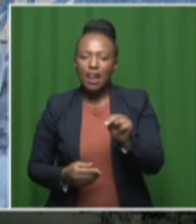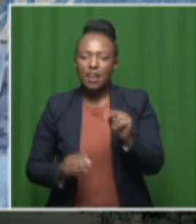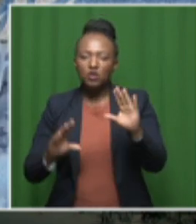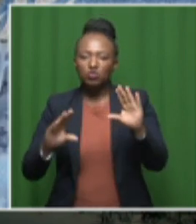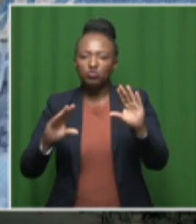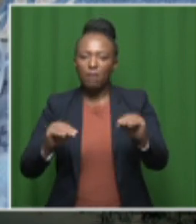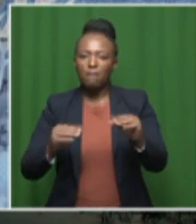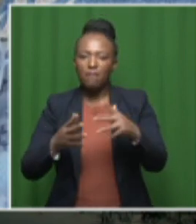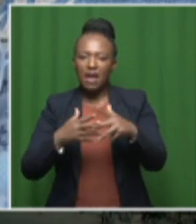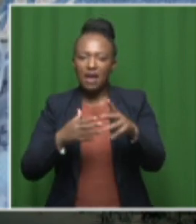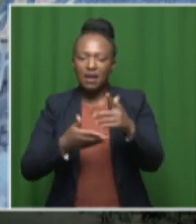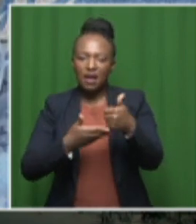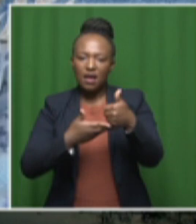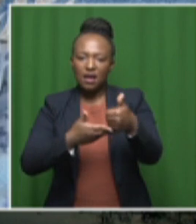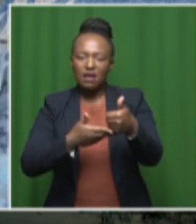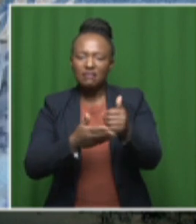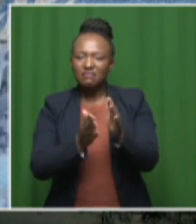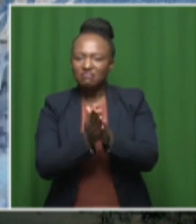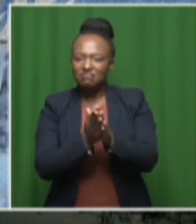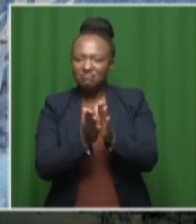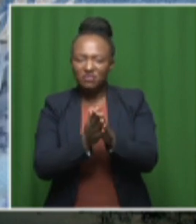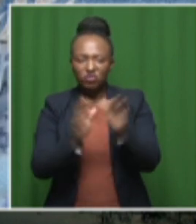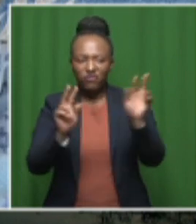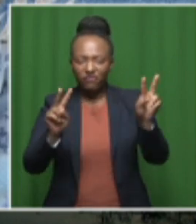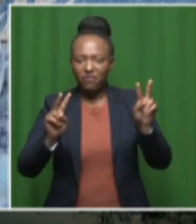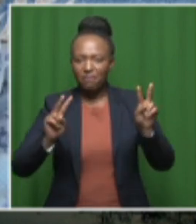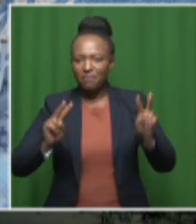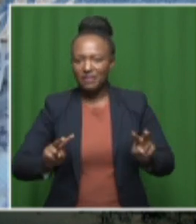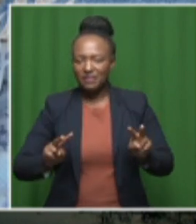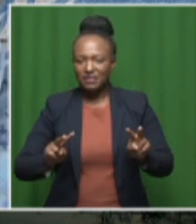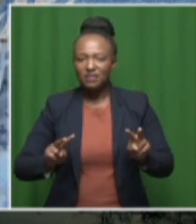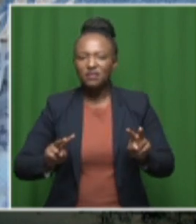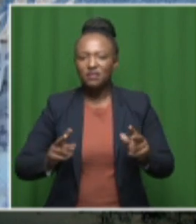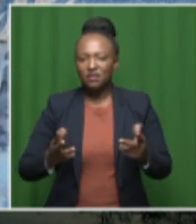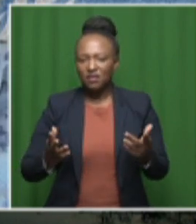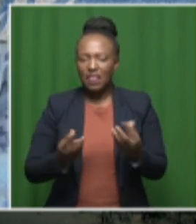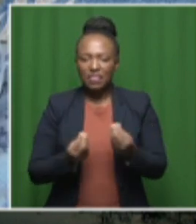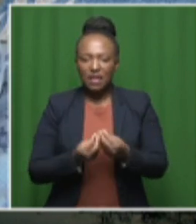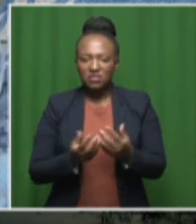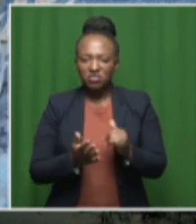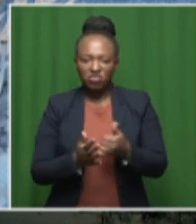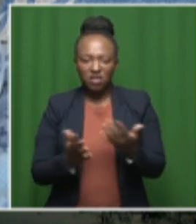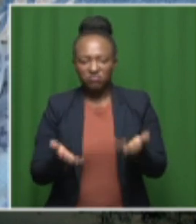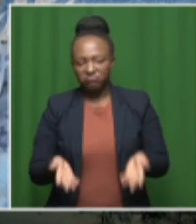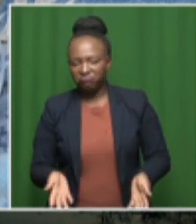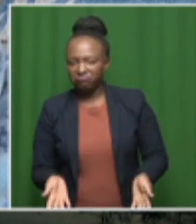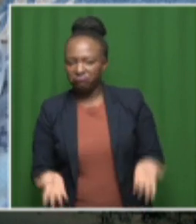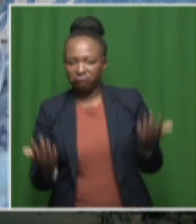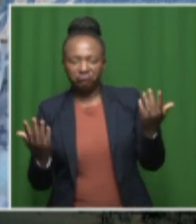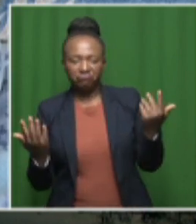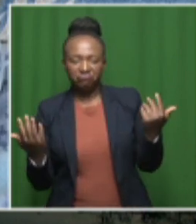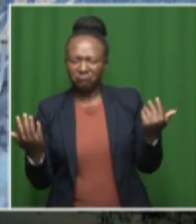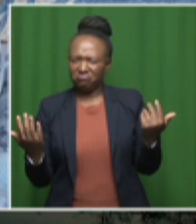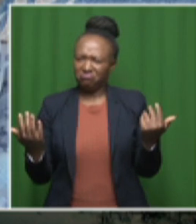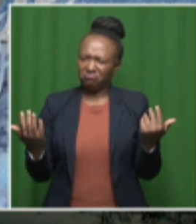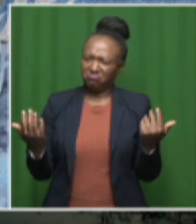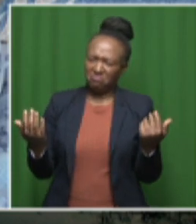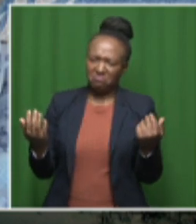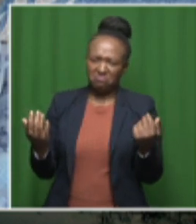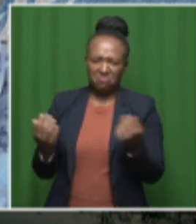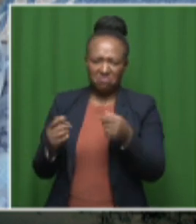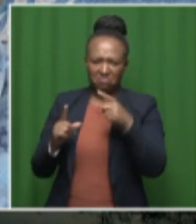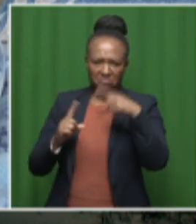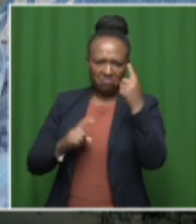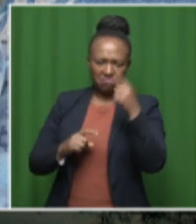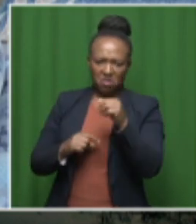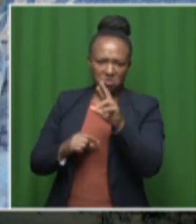assistance going in, calling for peace, these kind of things are just being left unabated. And one has to ask, you know,